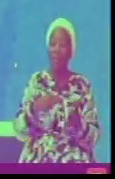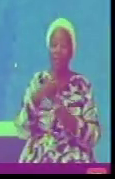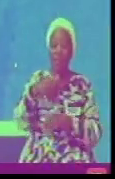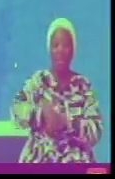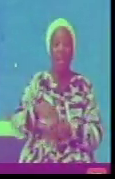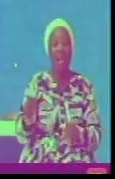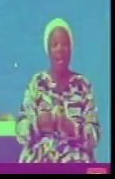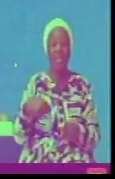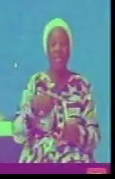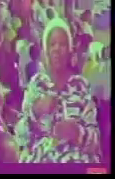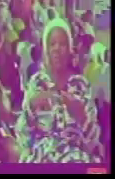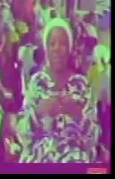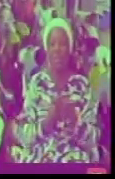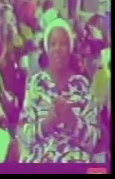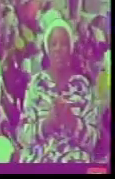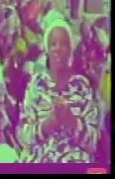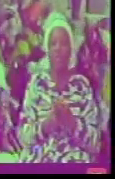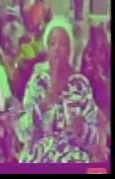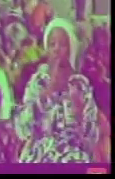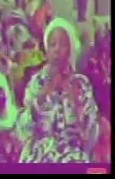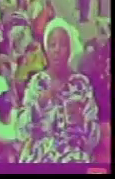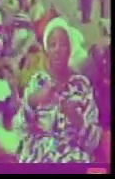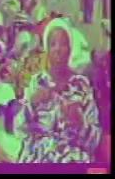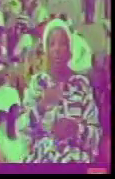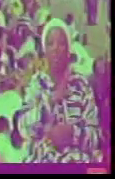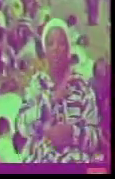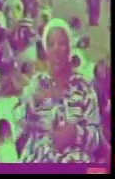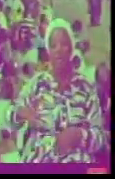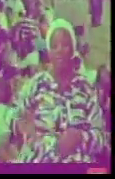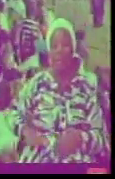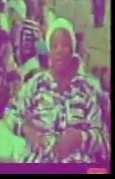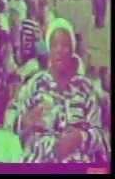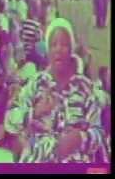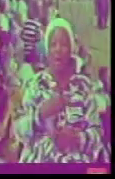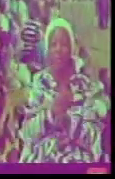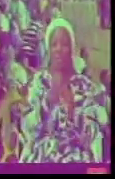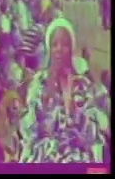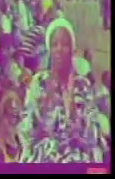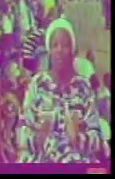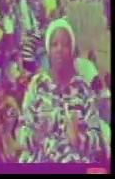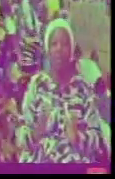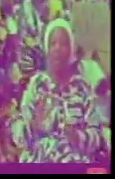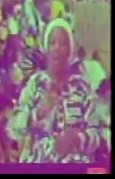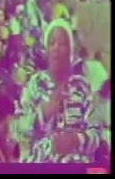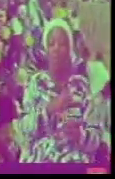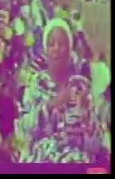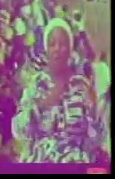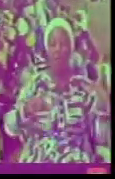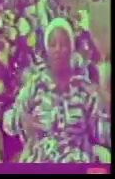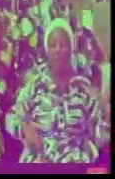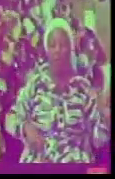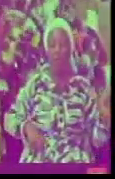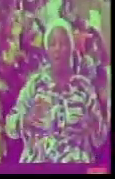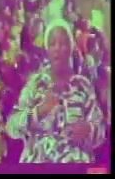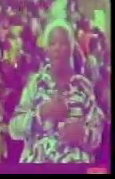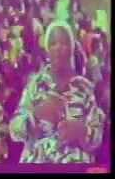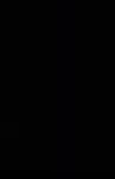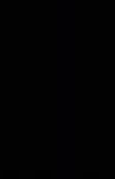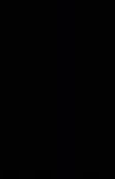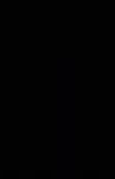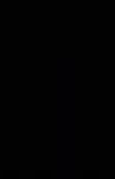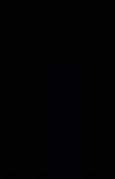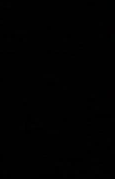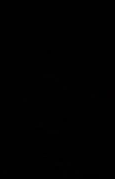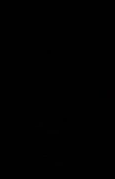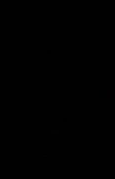God bless you. You can sit down. Tonight, as we begin, talking about Christ, a